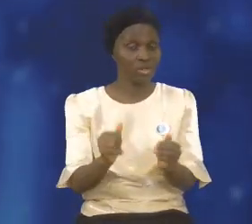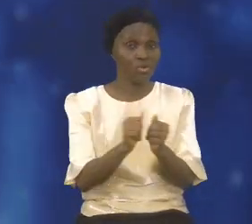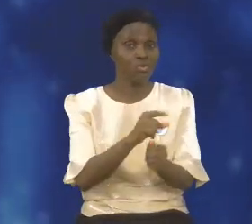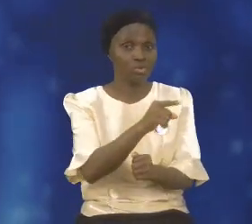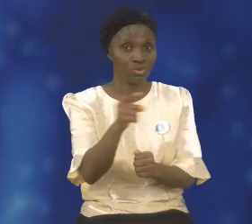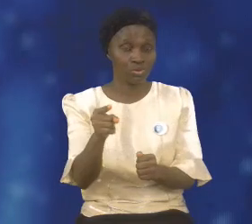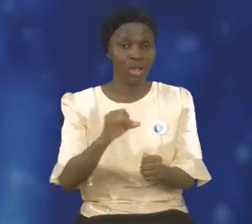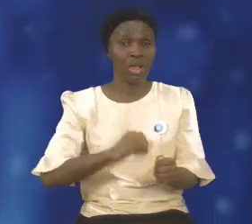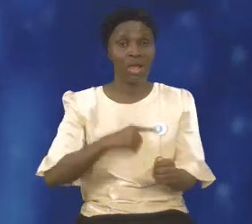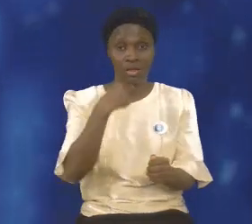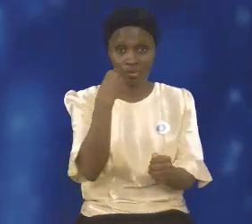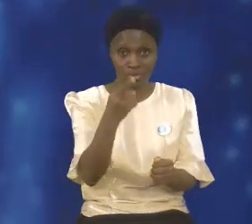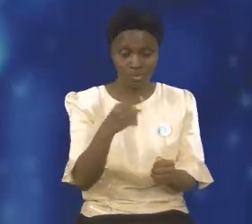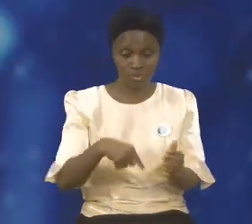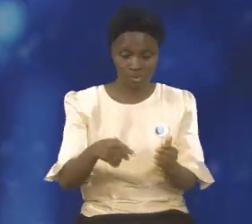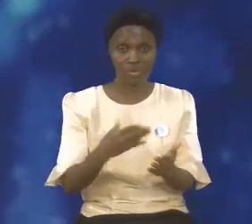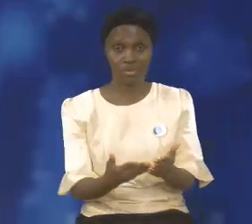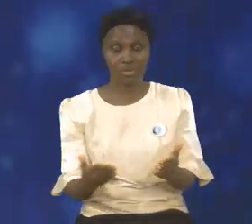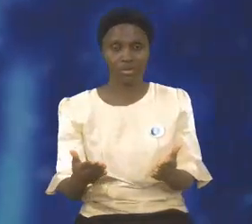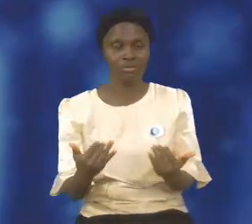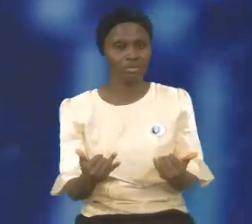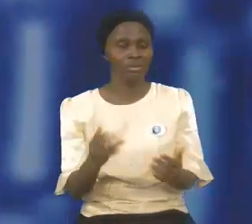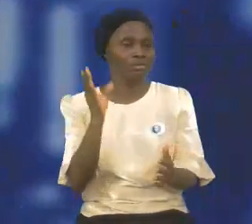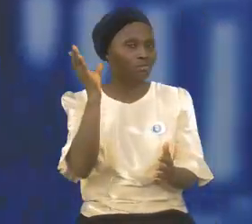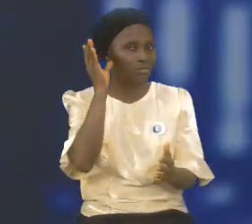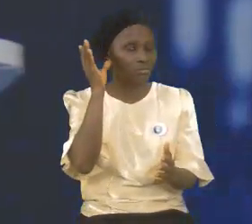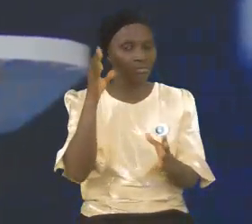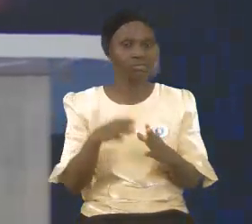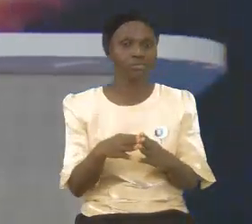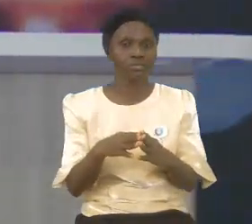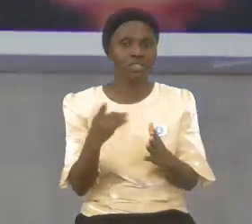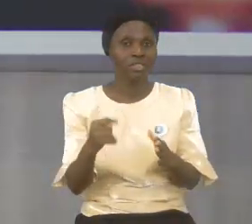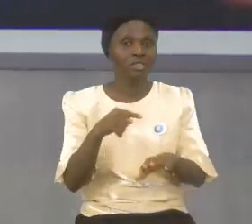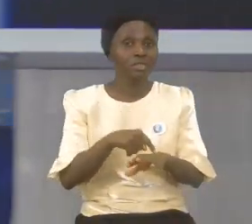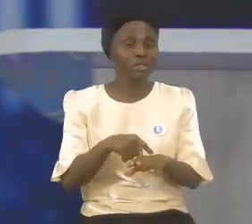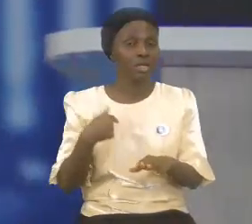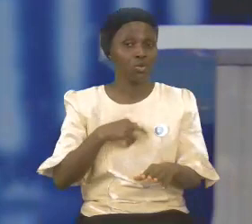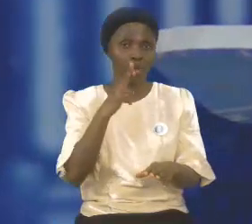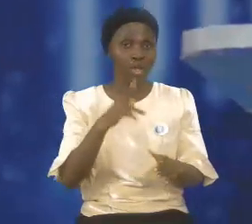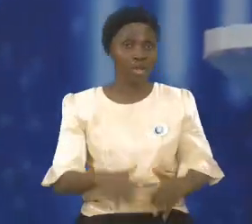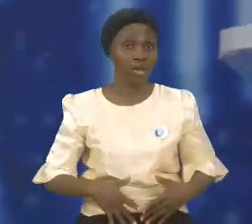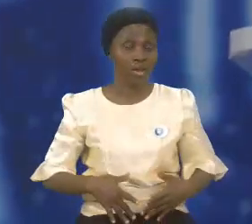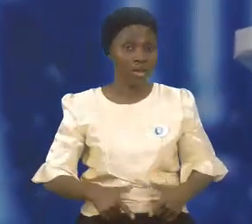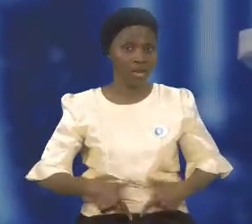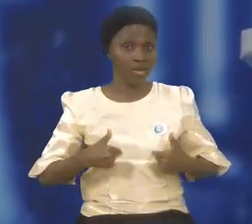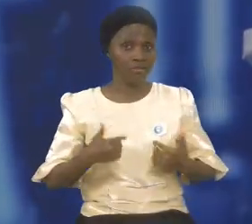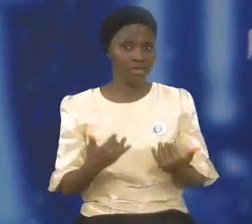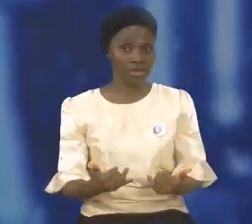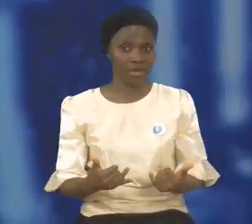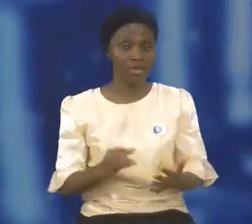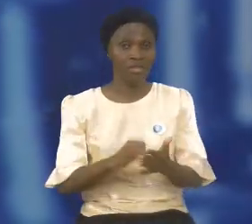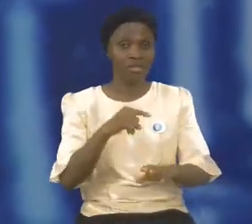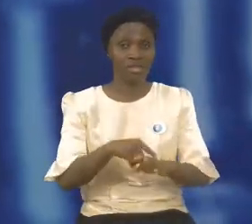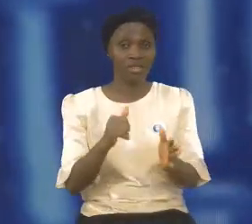you these things. Hold on. You know, the time we're living now is the time very near